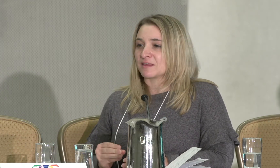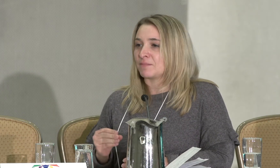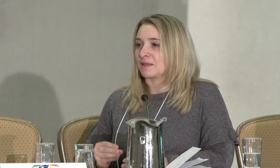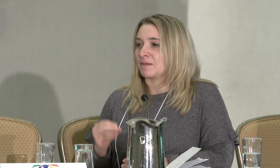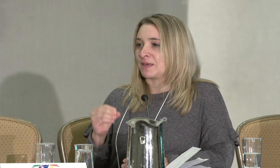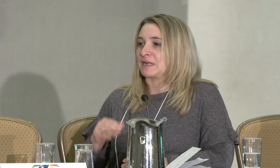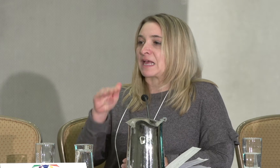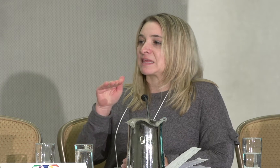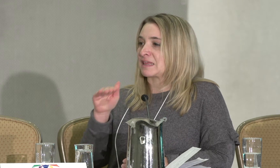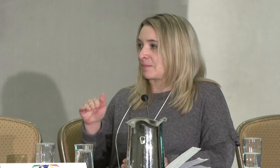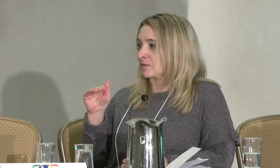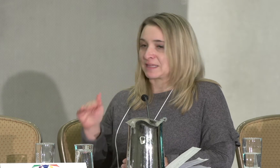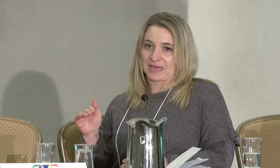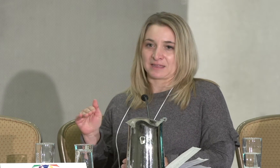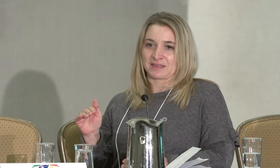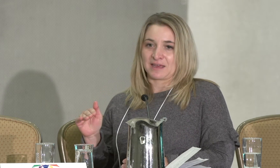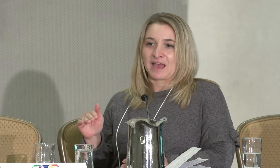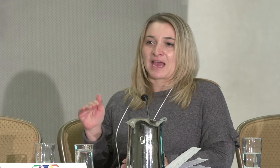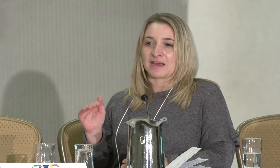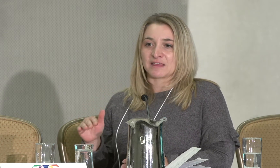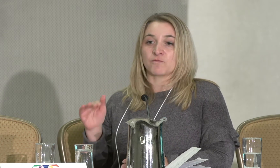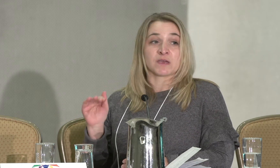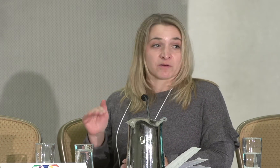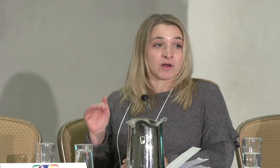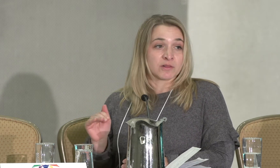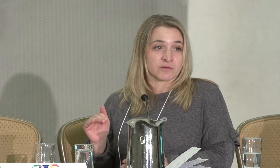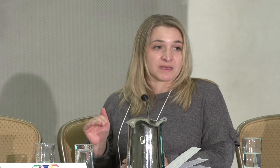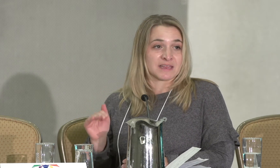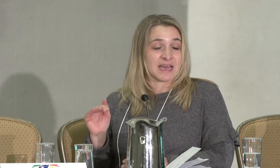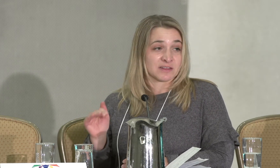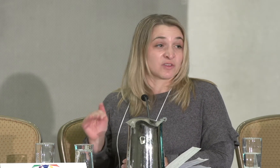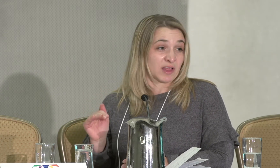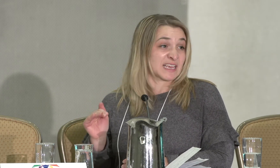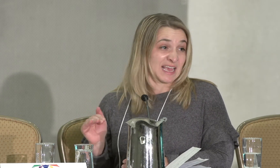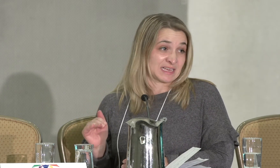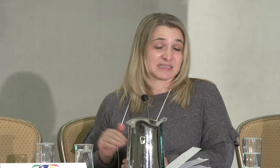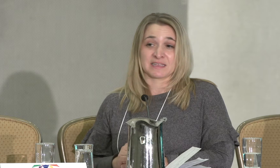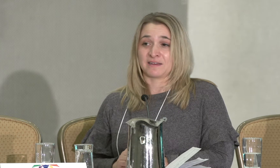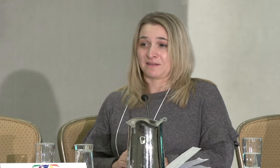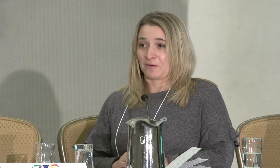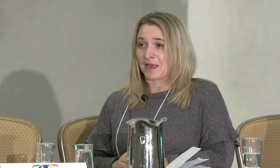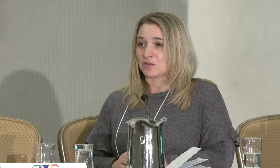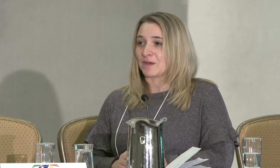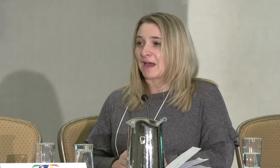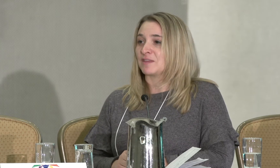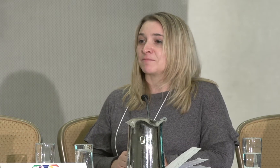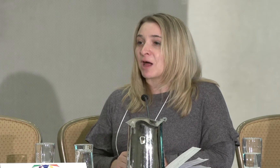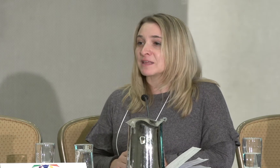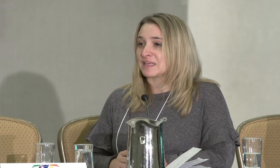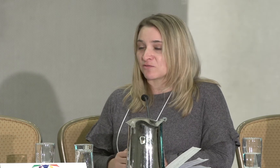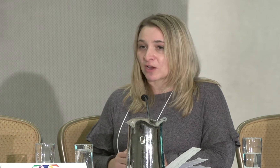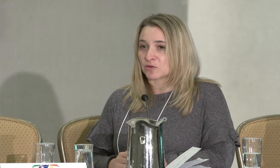on disability being a stable state. And I think we are all learning that that is not the case. Okay, so we have